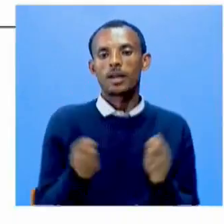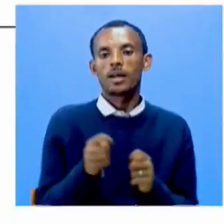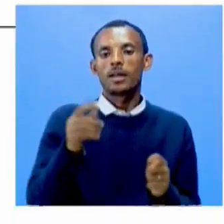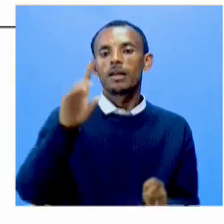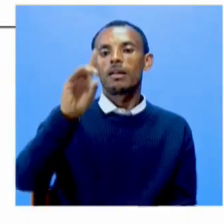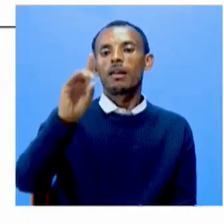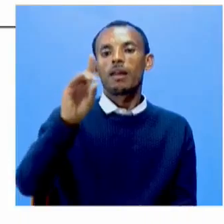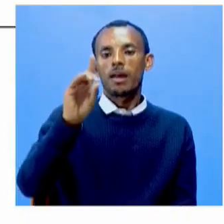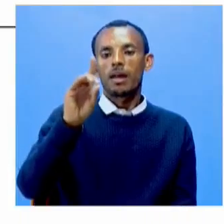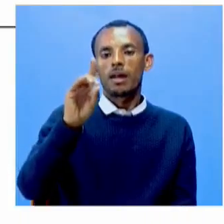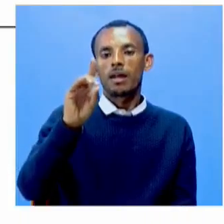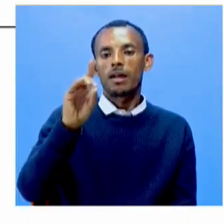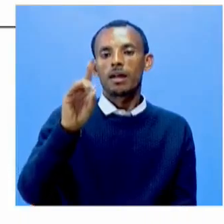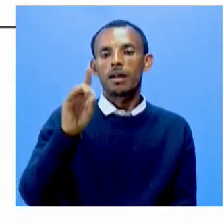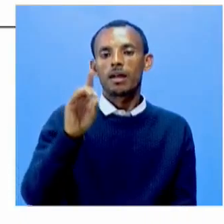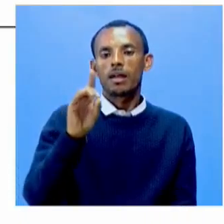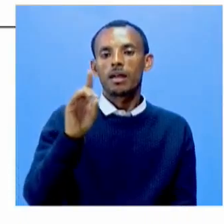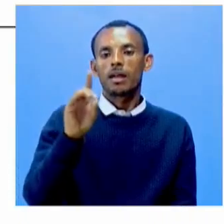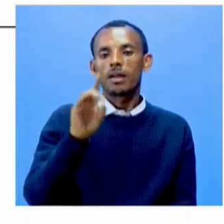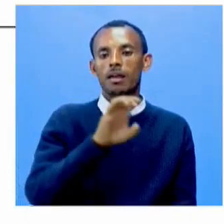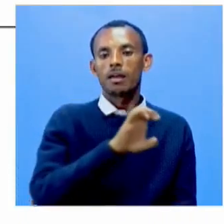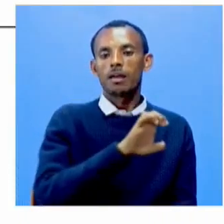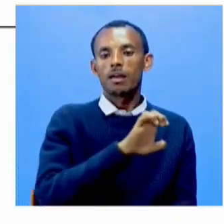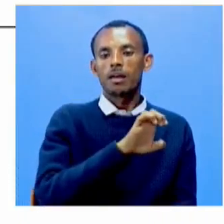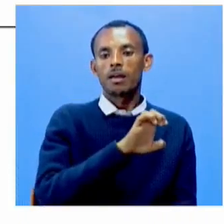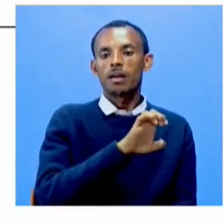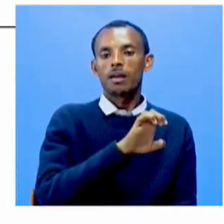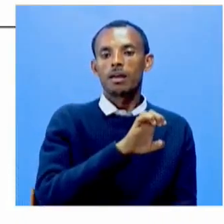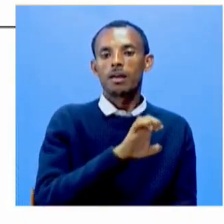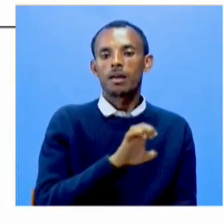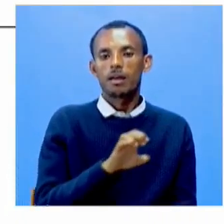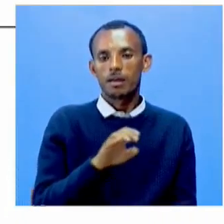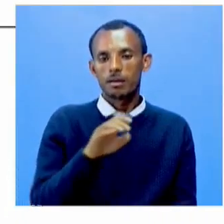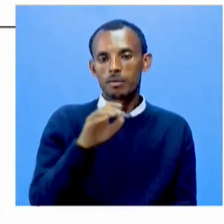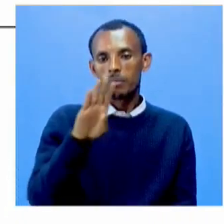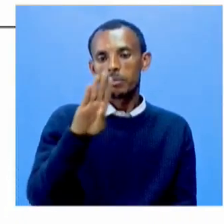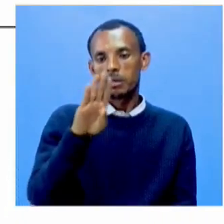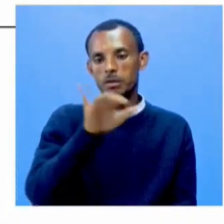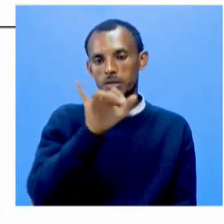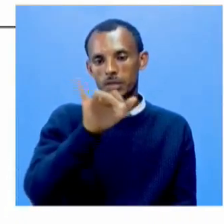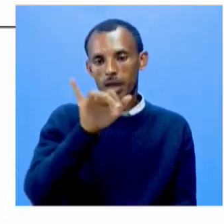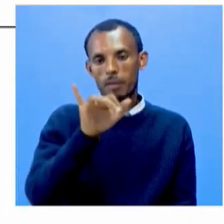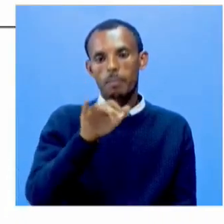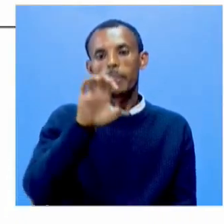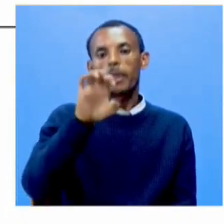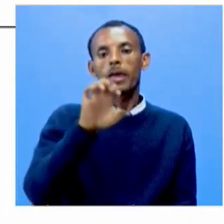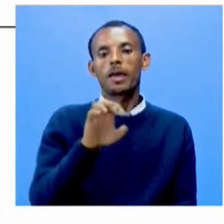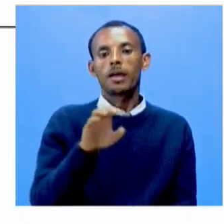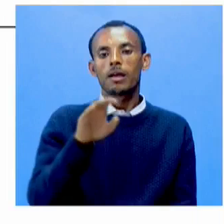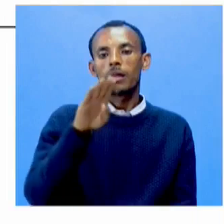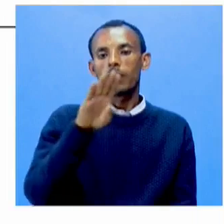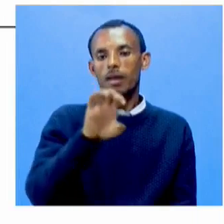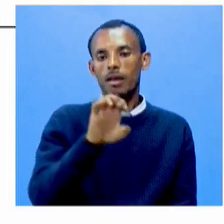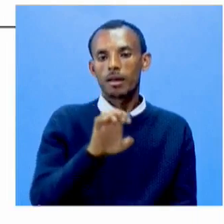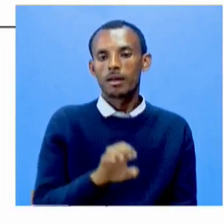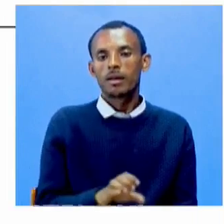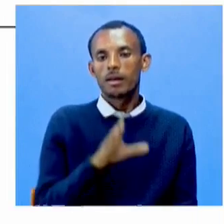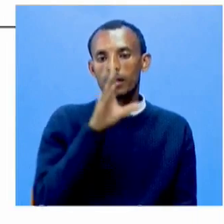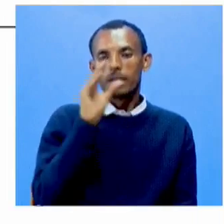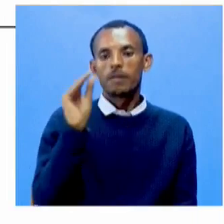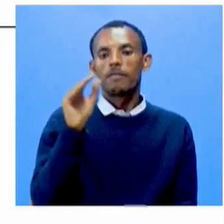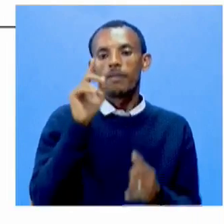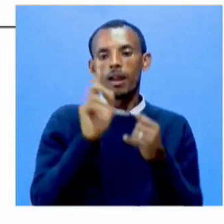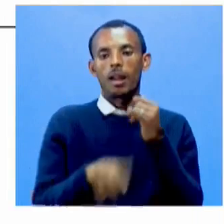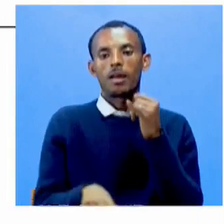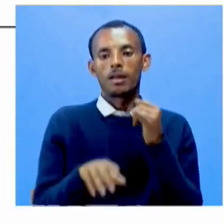D. Triangle D, A, B. B corresponds to E, therefore D, E, and